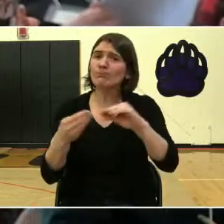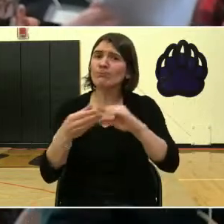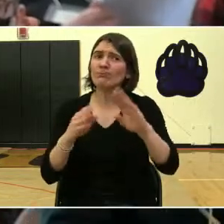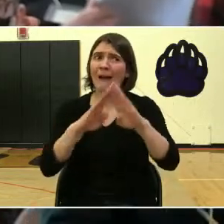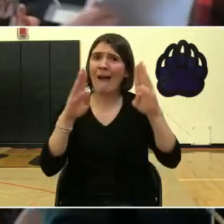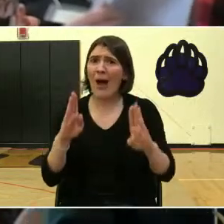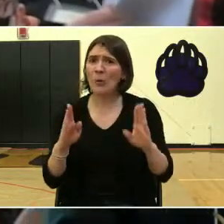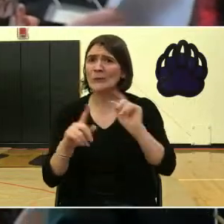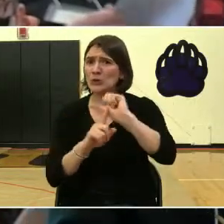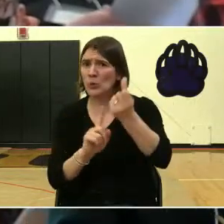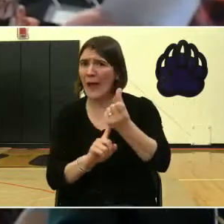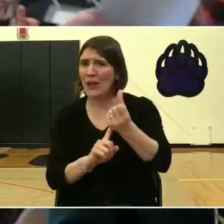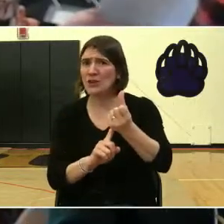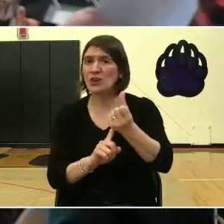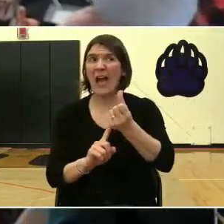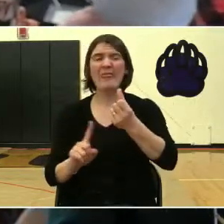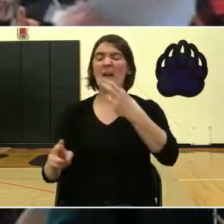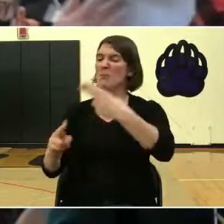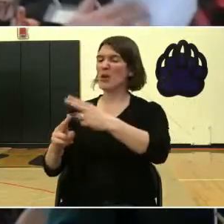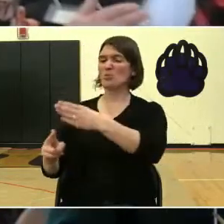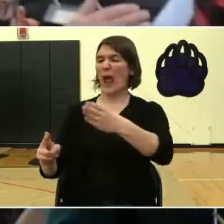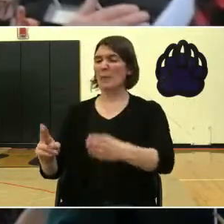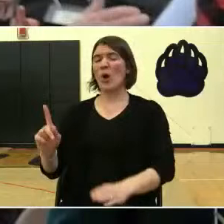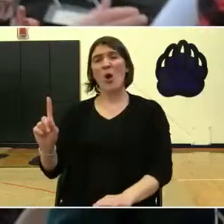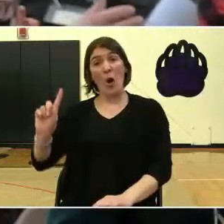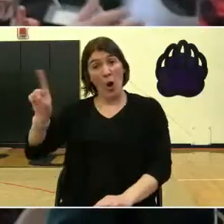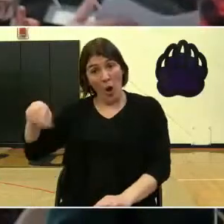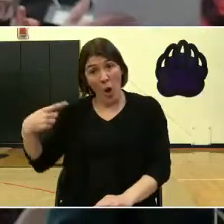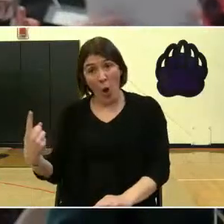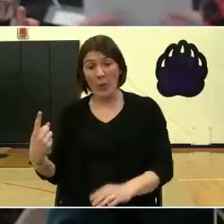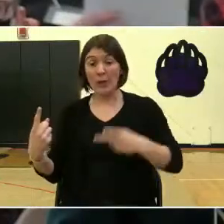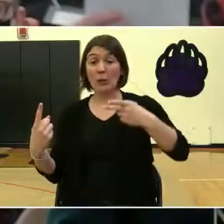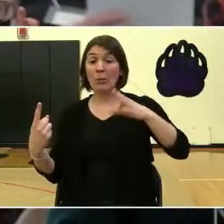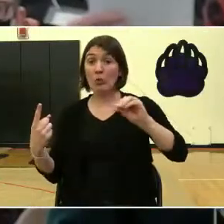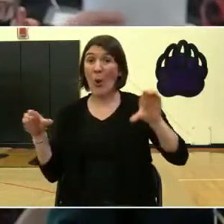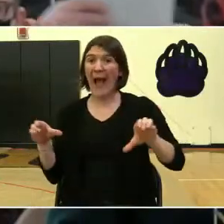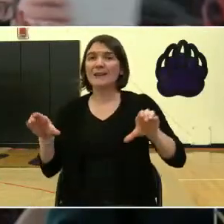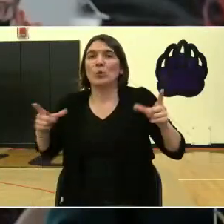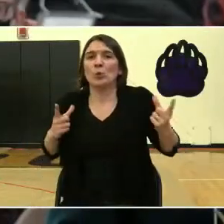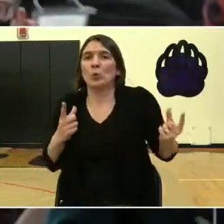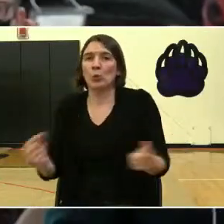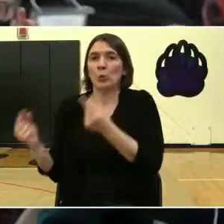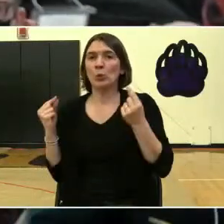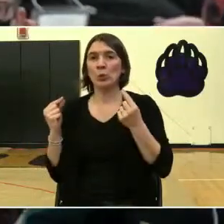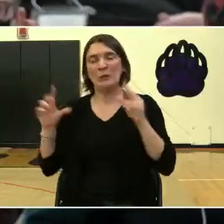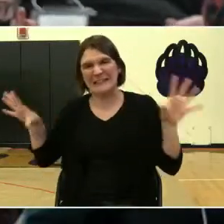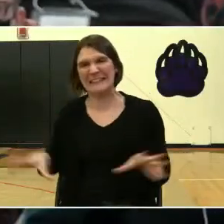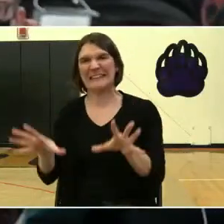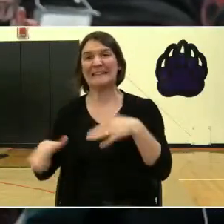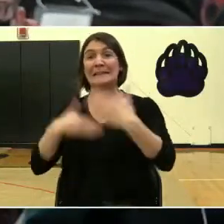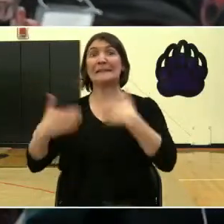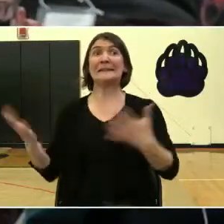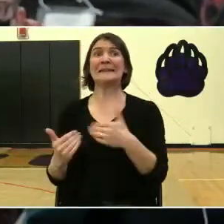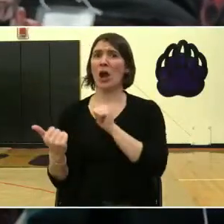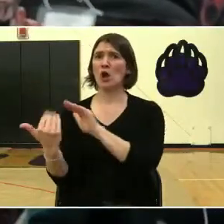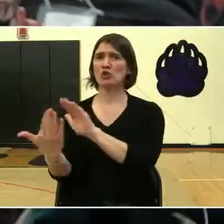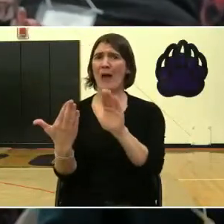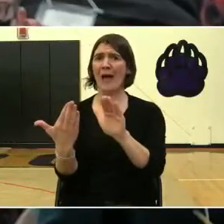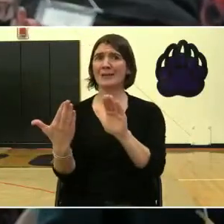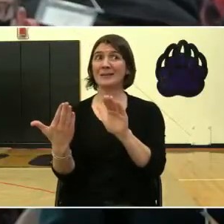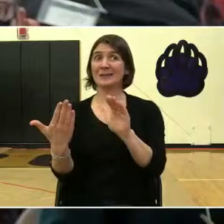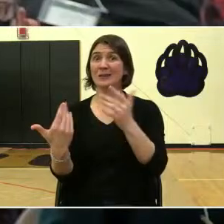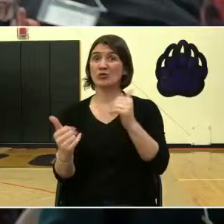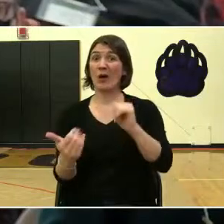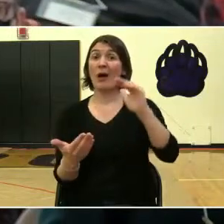housing and they called out bror as really one of the only proactive towns doing proactive work to um